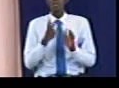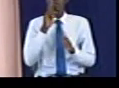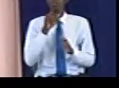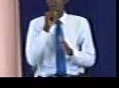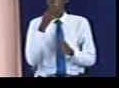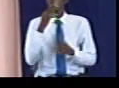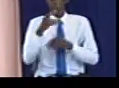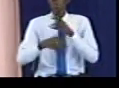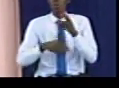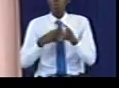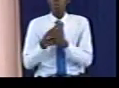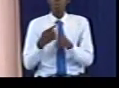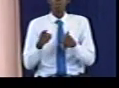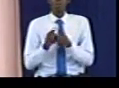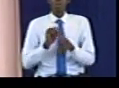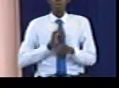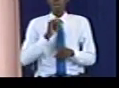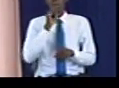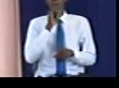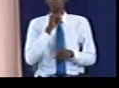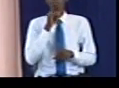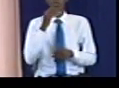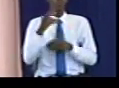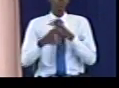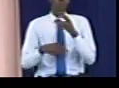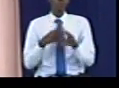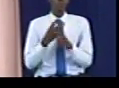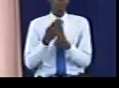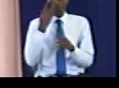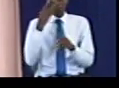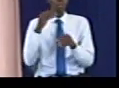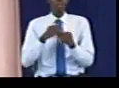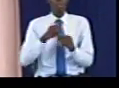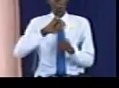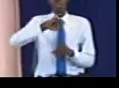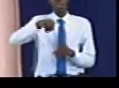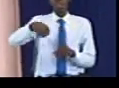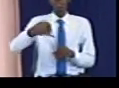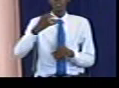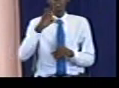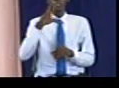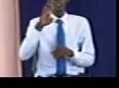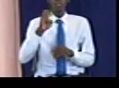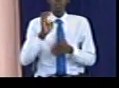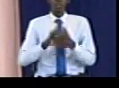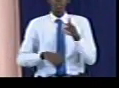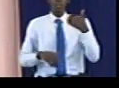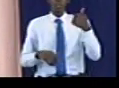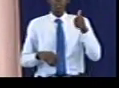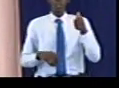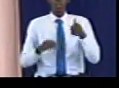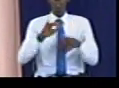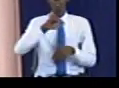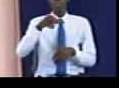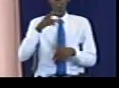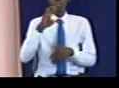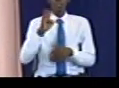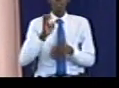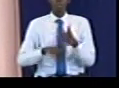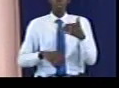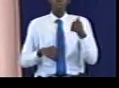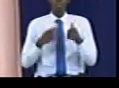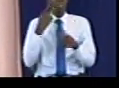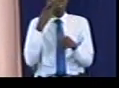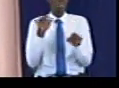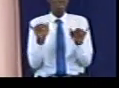am not of the world. Jeremiah chapter 10. We're looking at Jeremiah chapter 10. You see the same thing going on